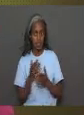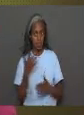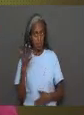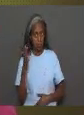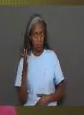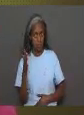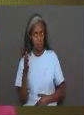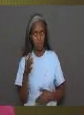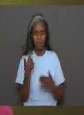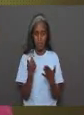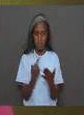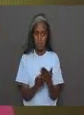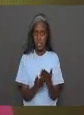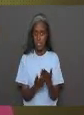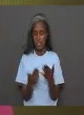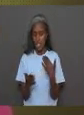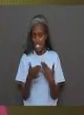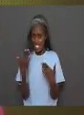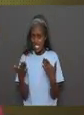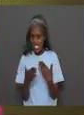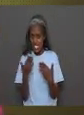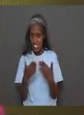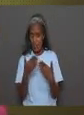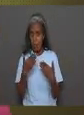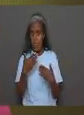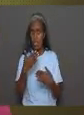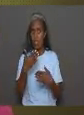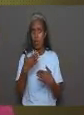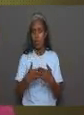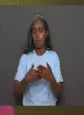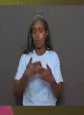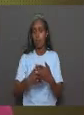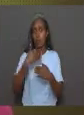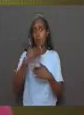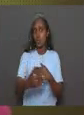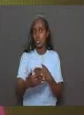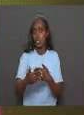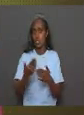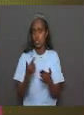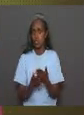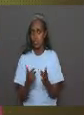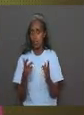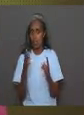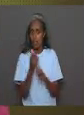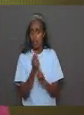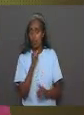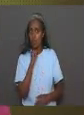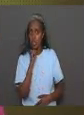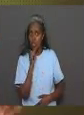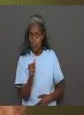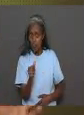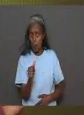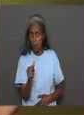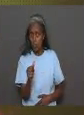Luckily, there is a simple procedure that does not involve